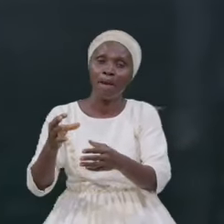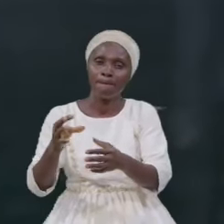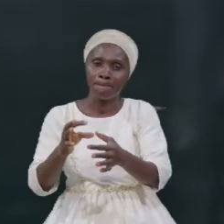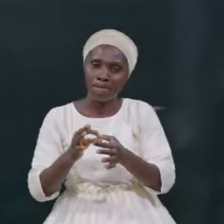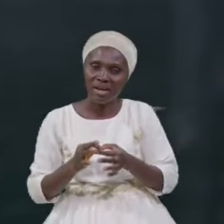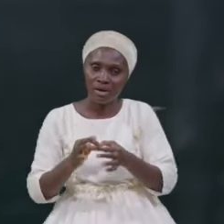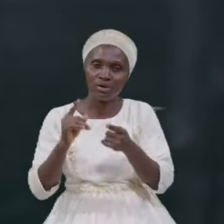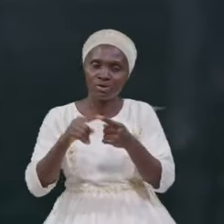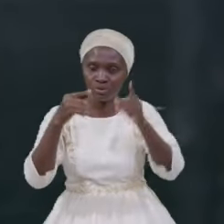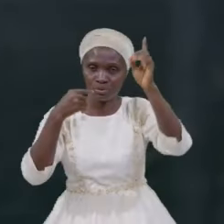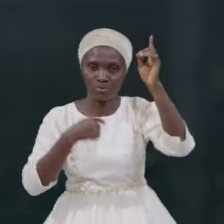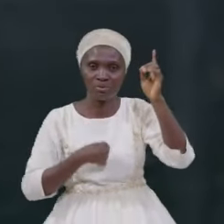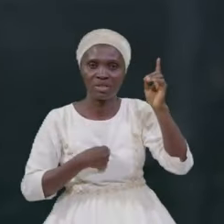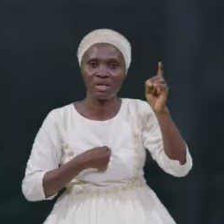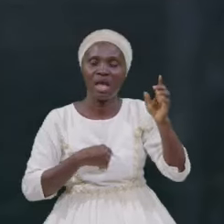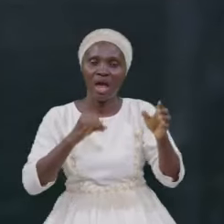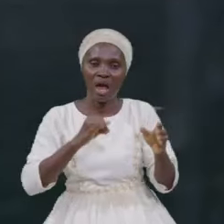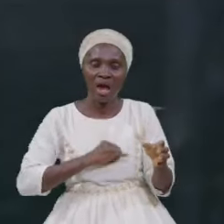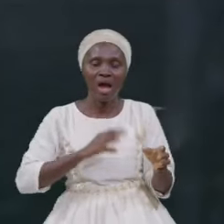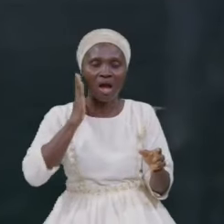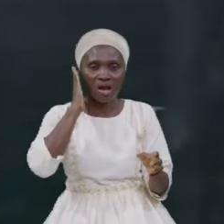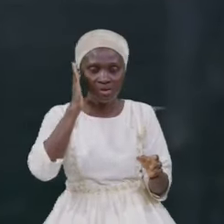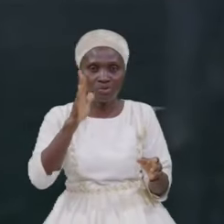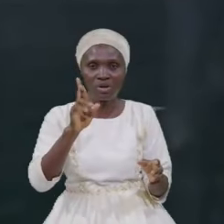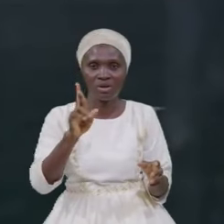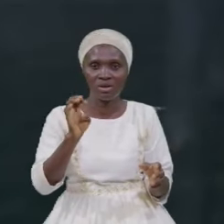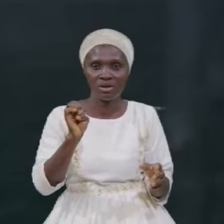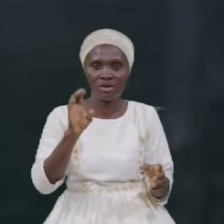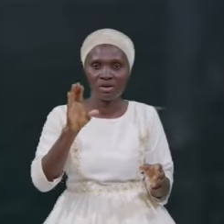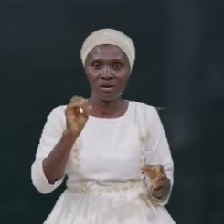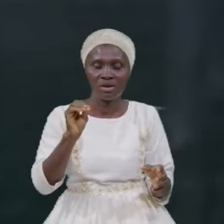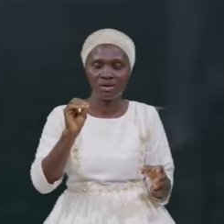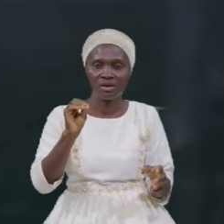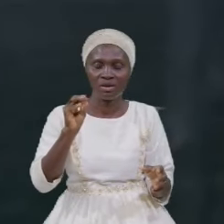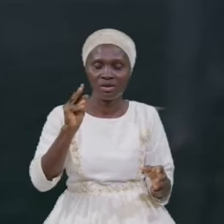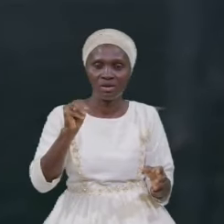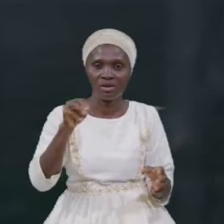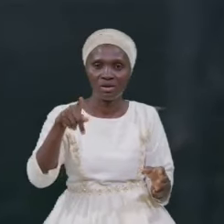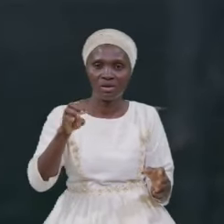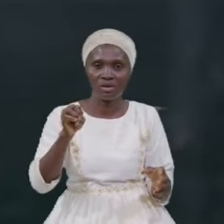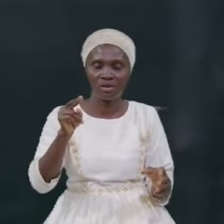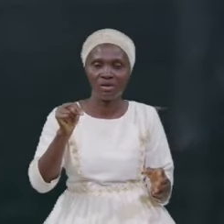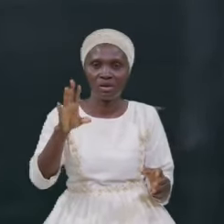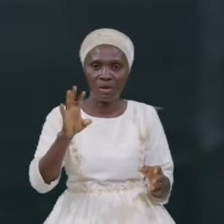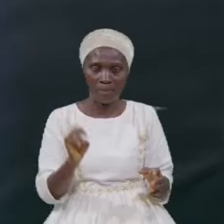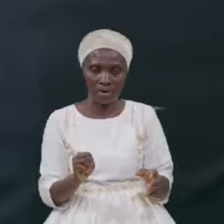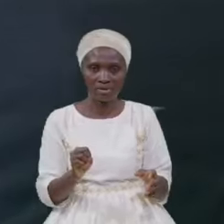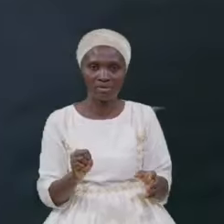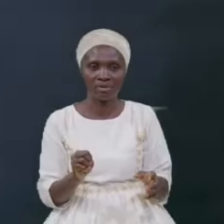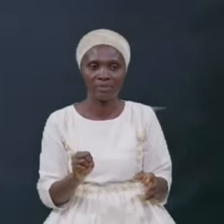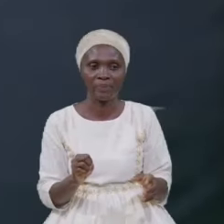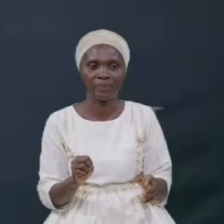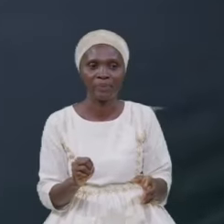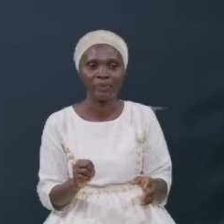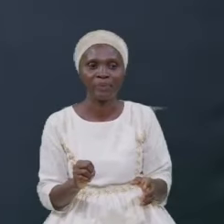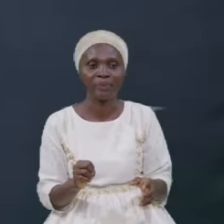the Lord shall judge his people. The Lord shall